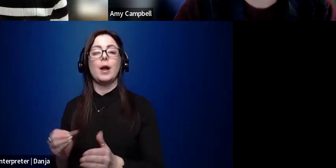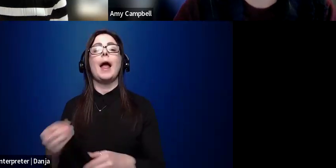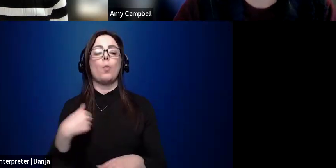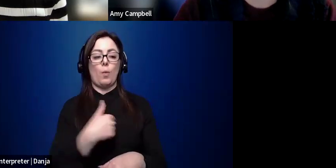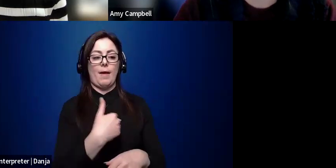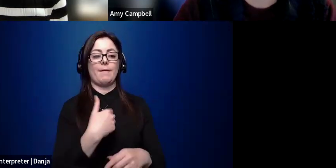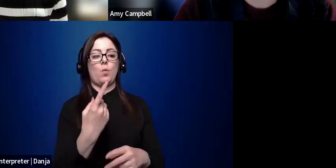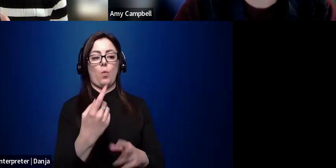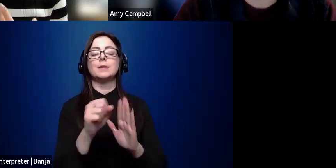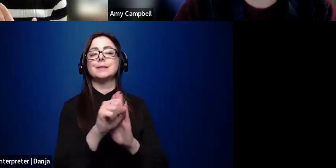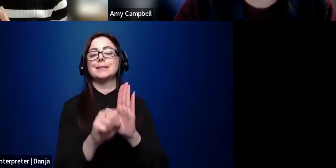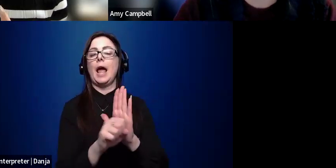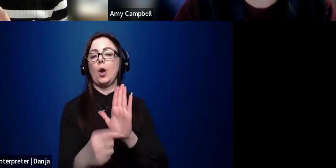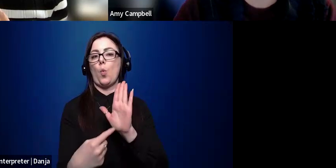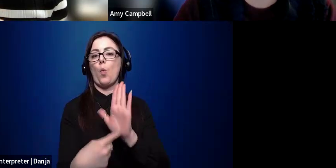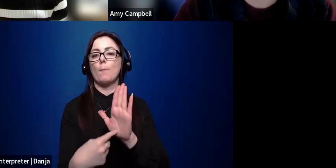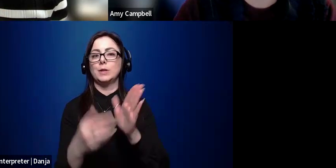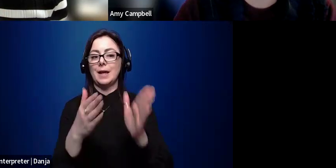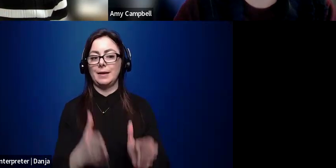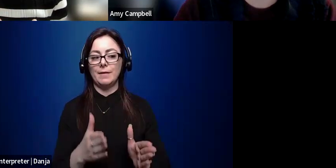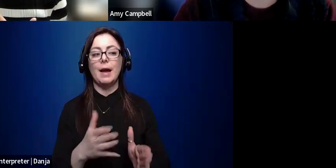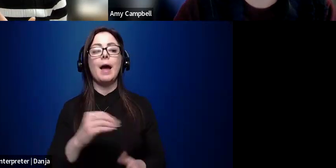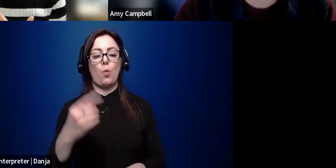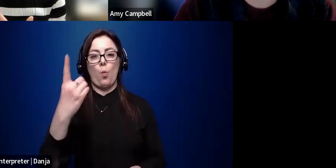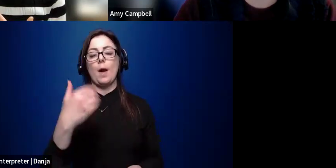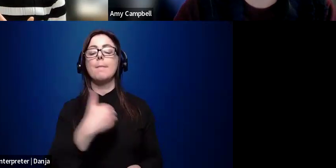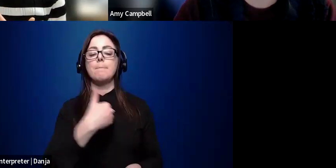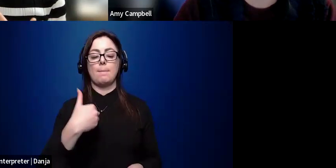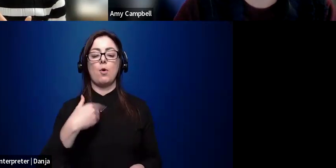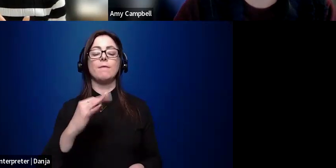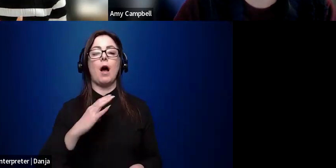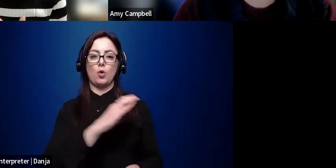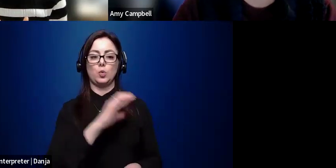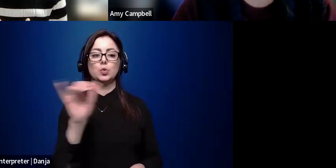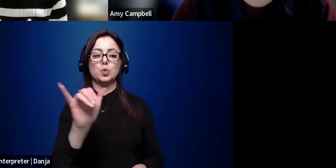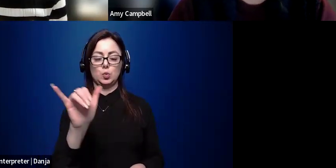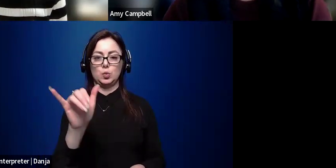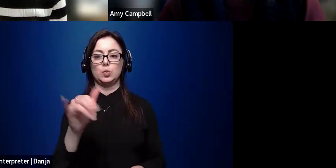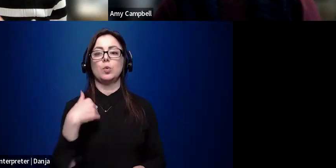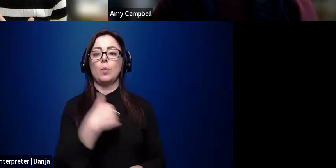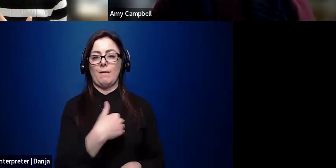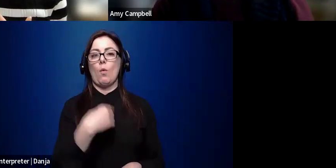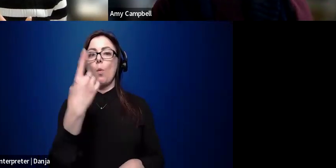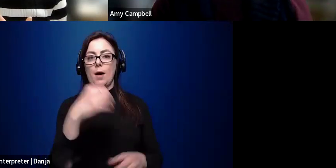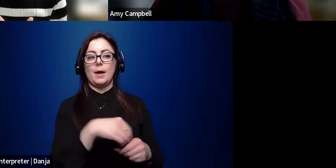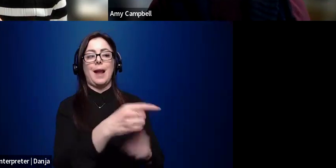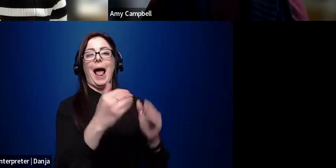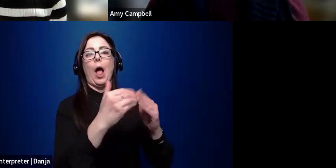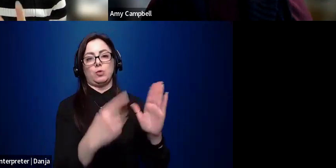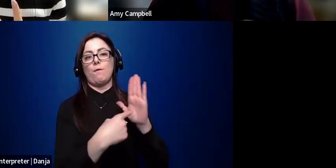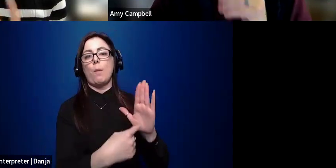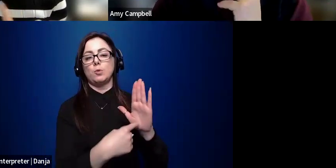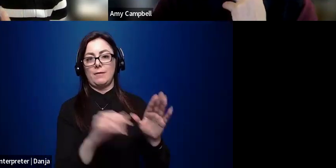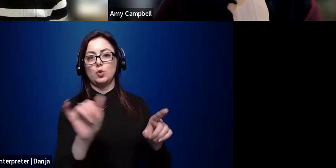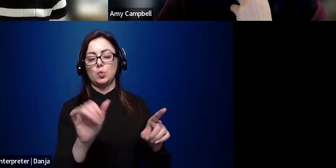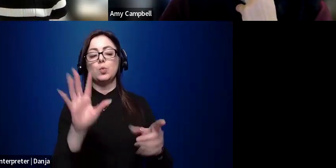representative. And I forgot a member of Congress too. We each have a representative in the House of Representatives in Congress. So